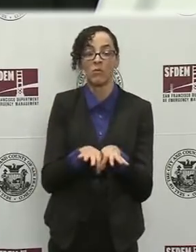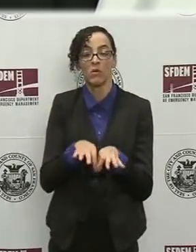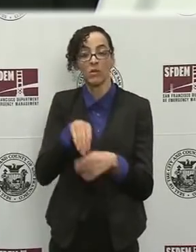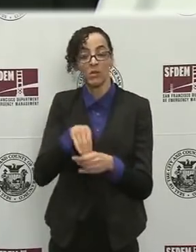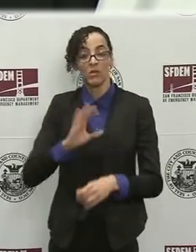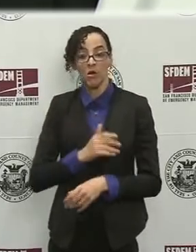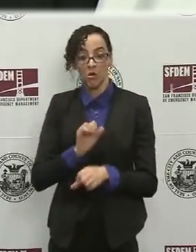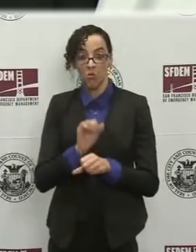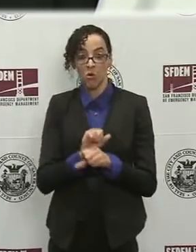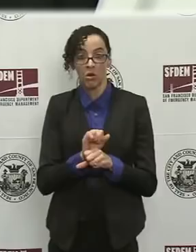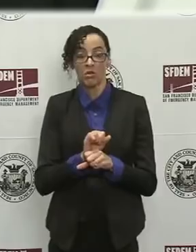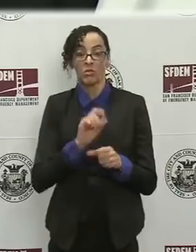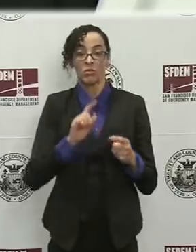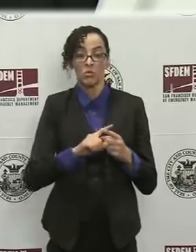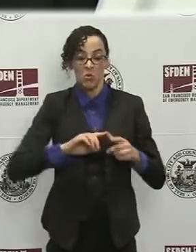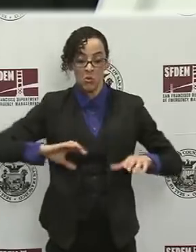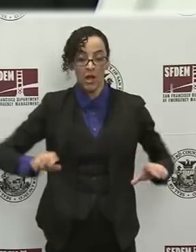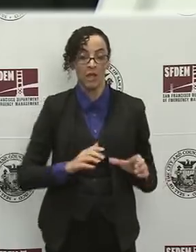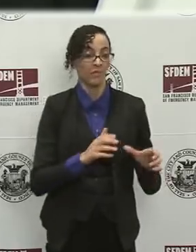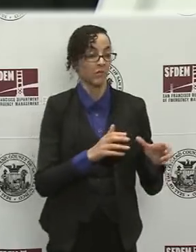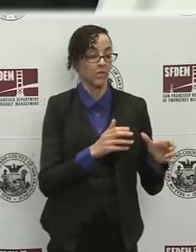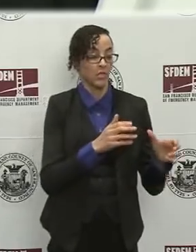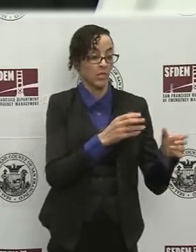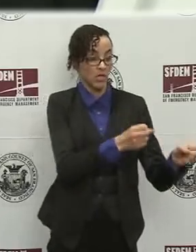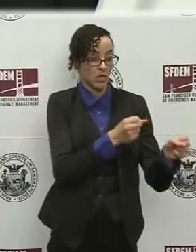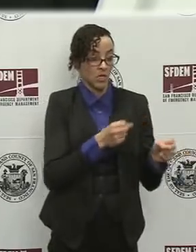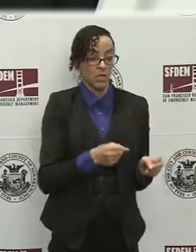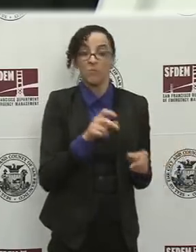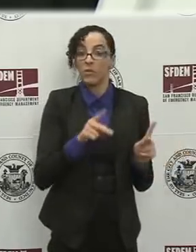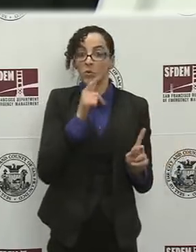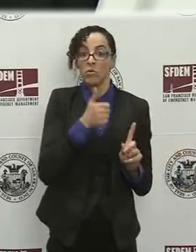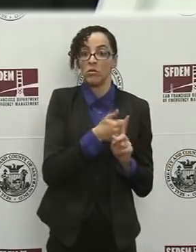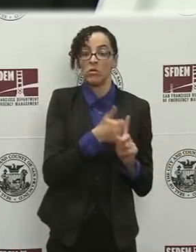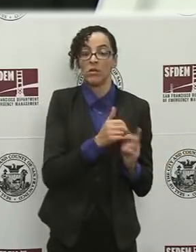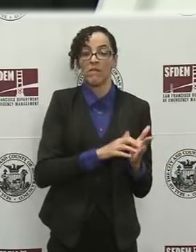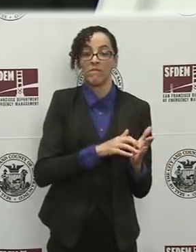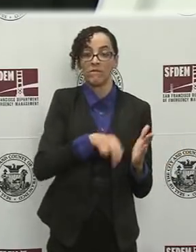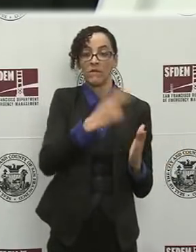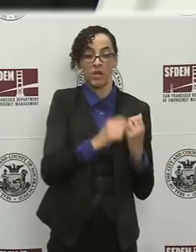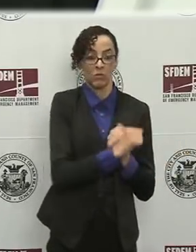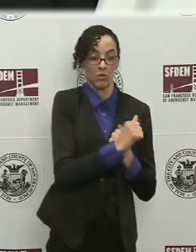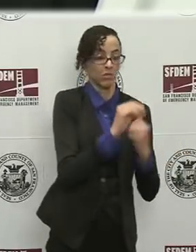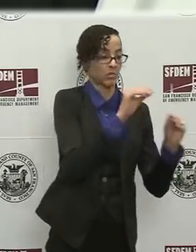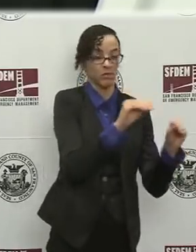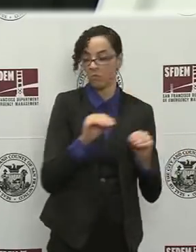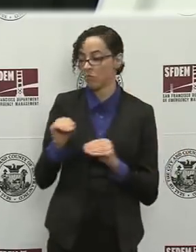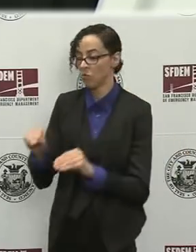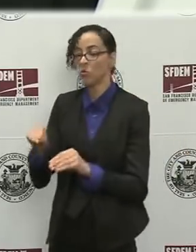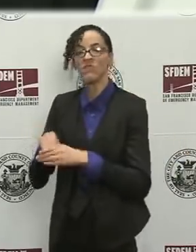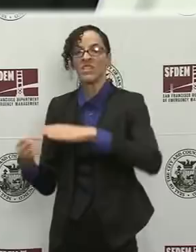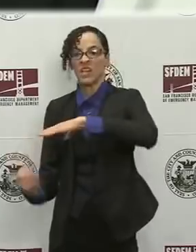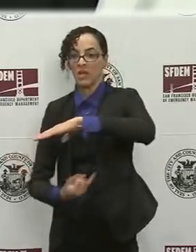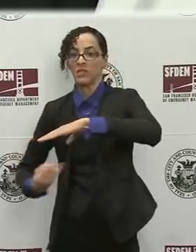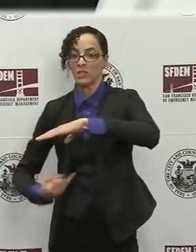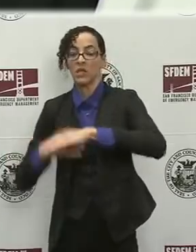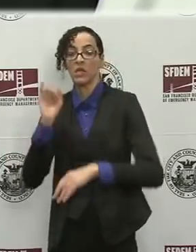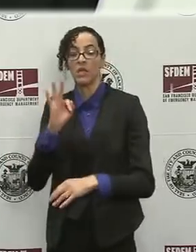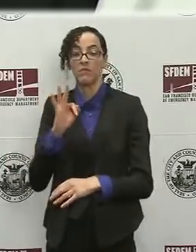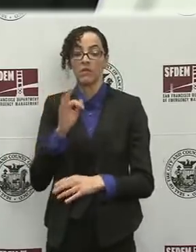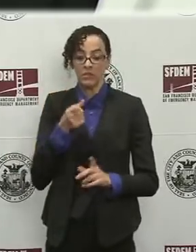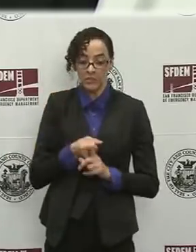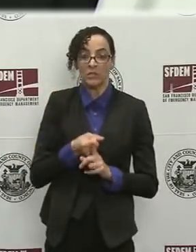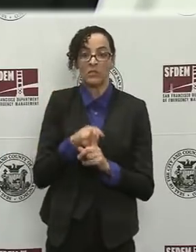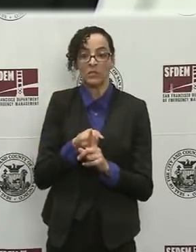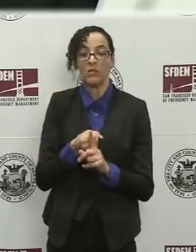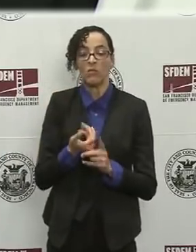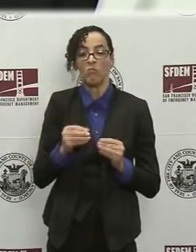of our shelters, as well as to quickly get impacted people into isolation when cases do occur.